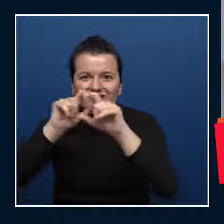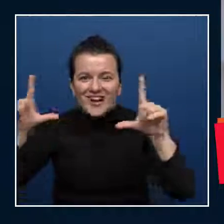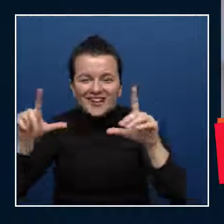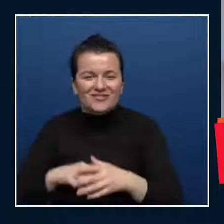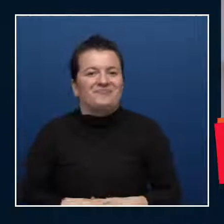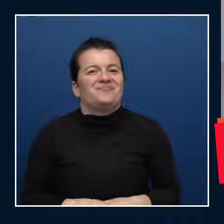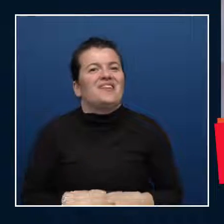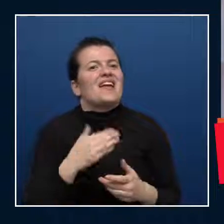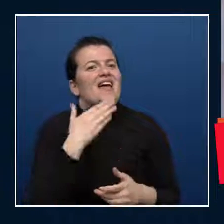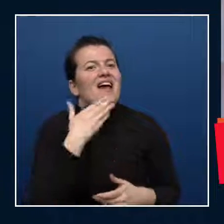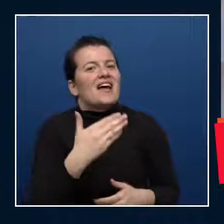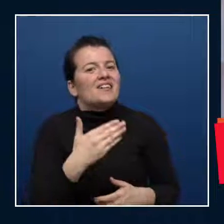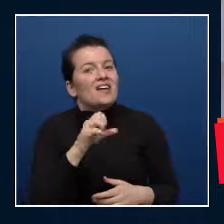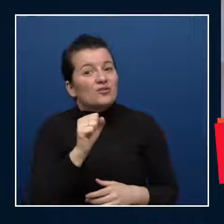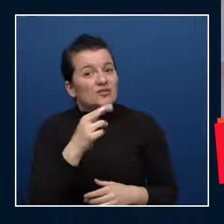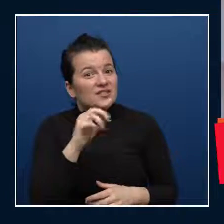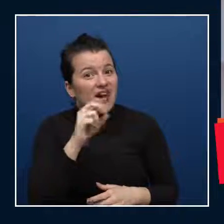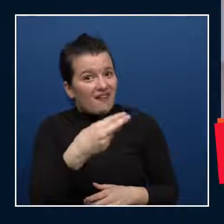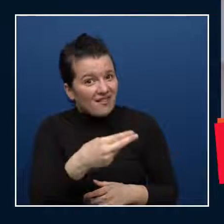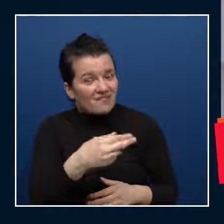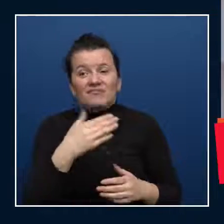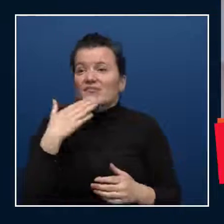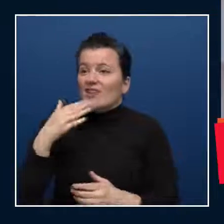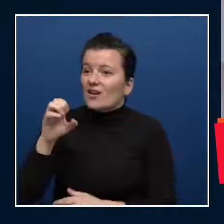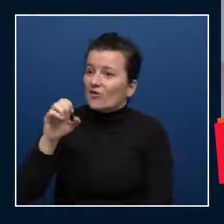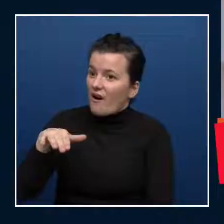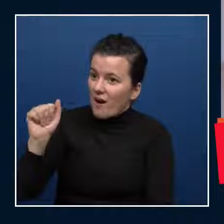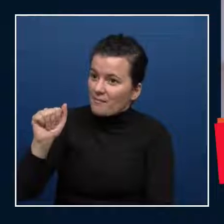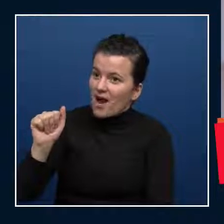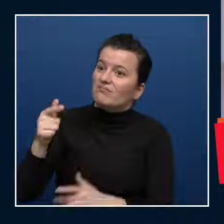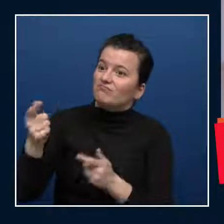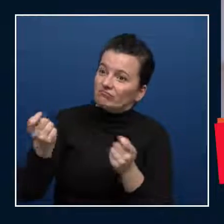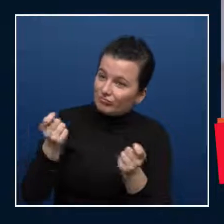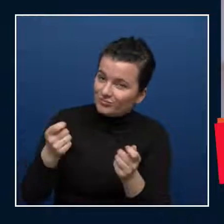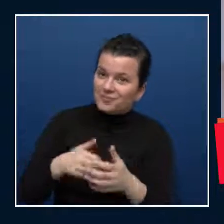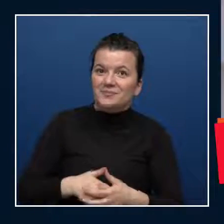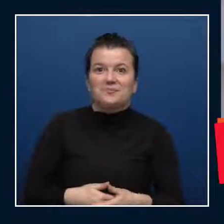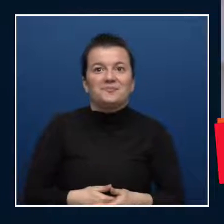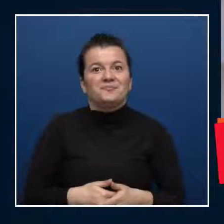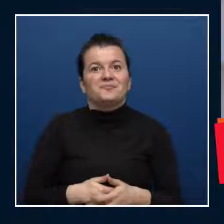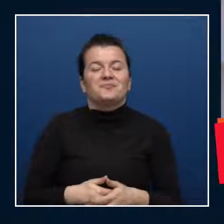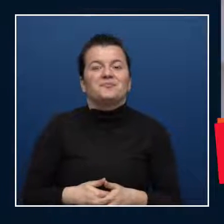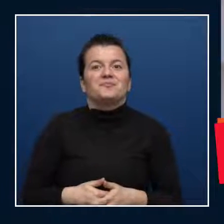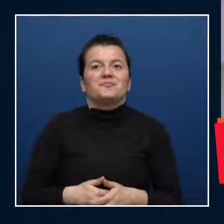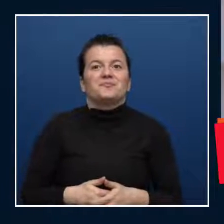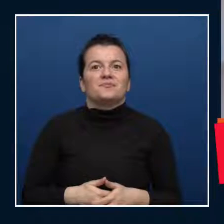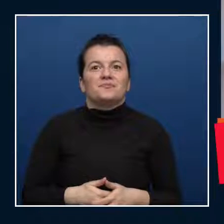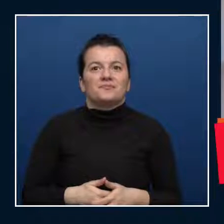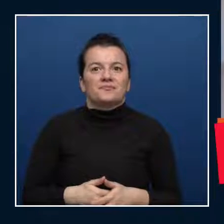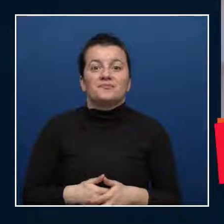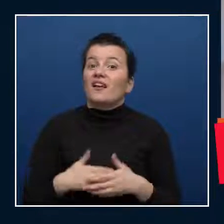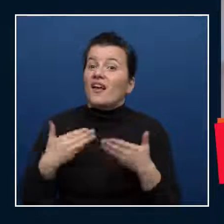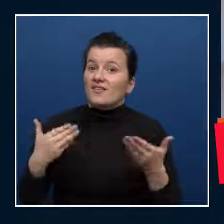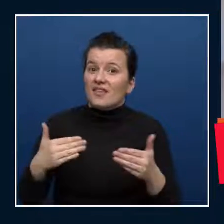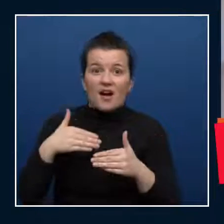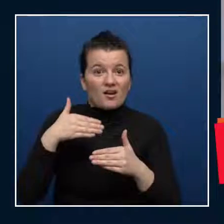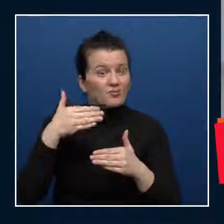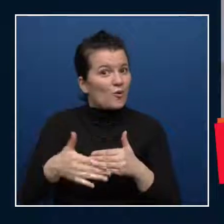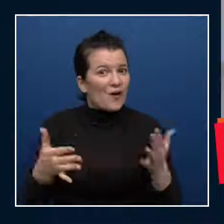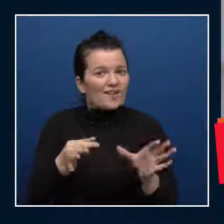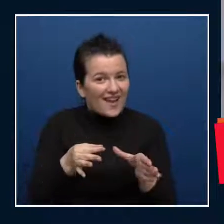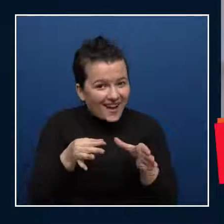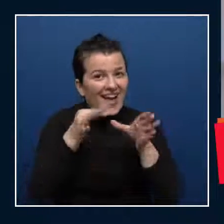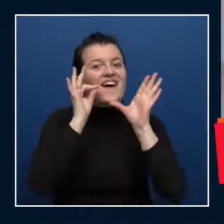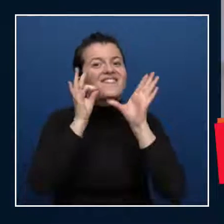thanks, Emma, for hosting this Q&A again for us. Right after this session, we have Azure Snacks Cafe on